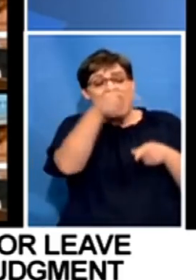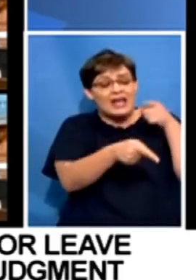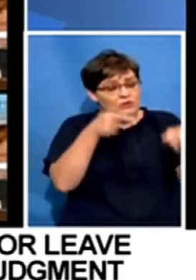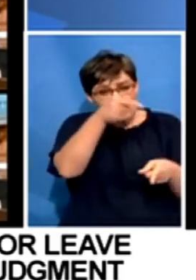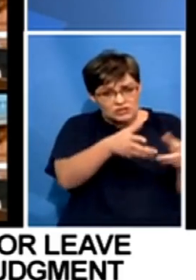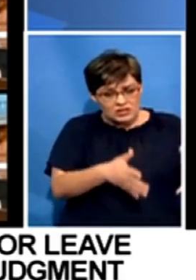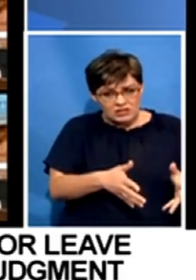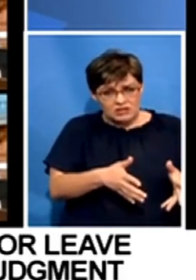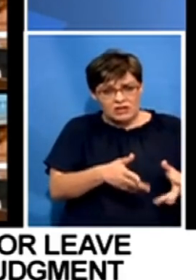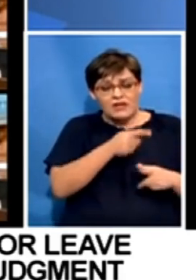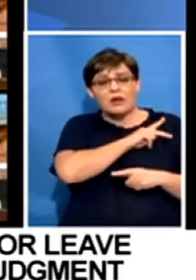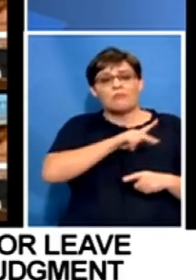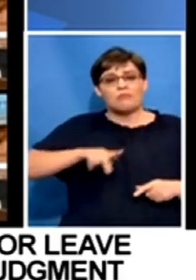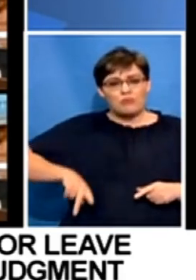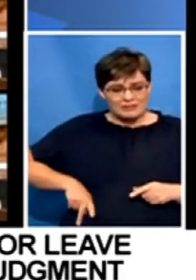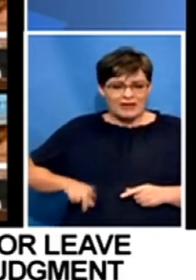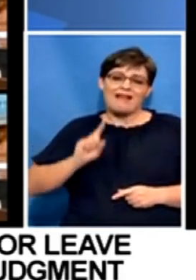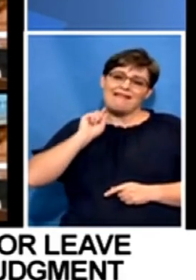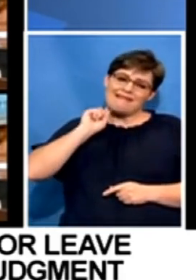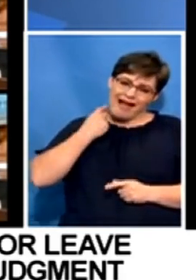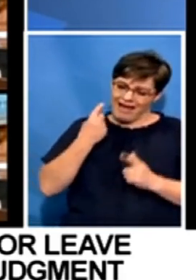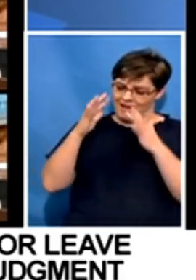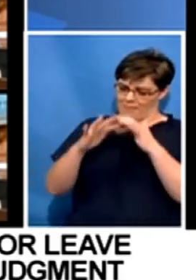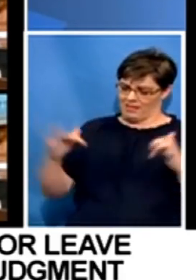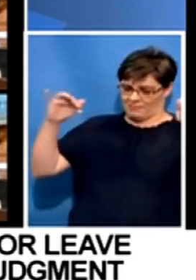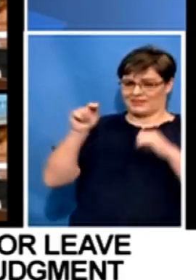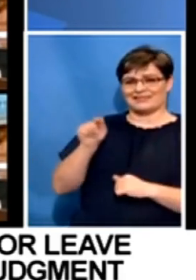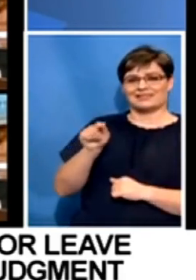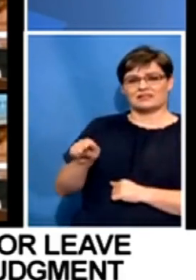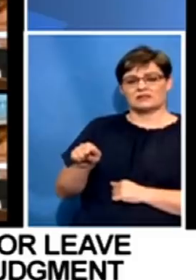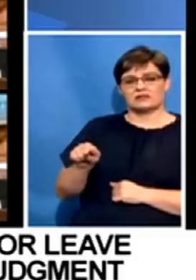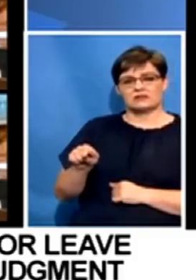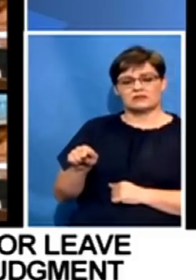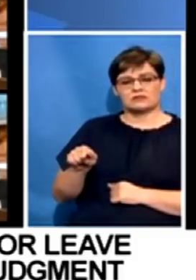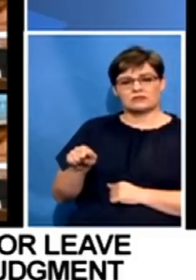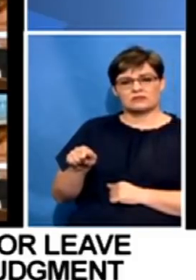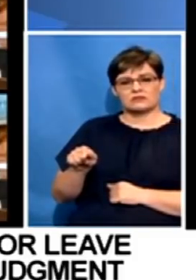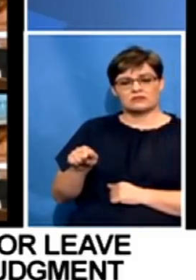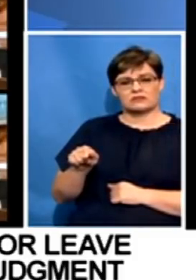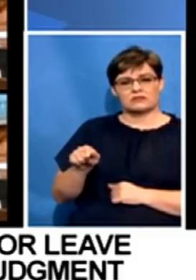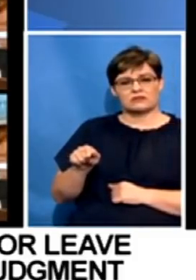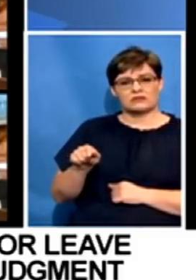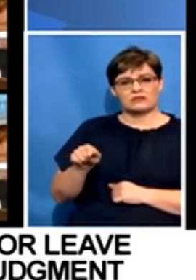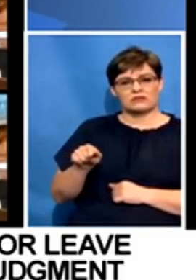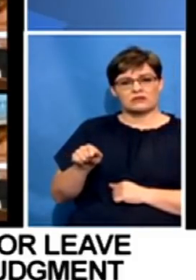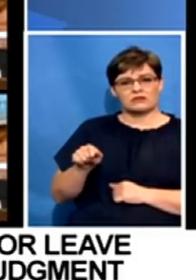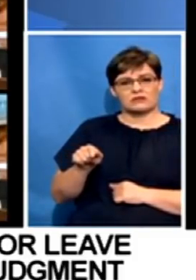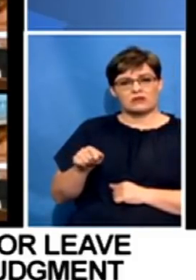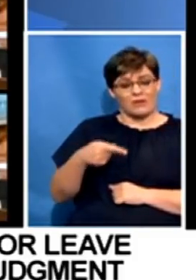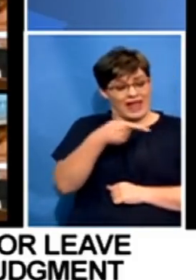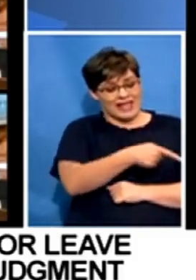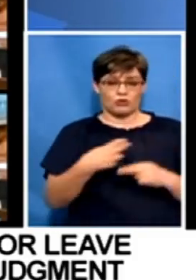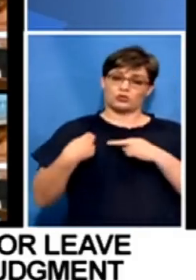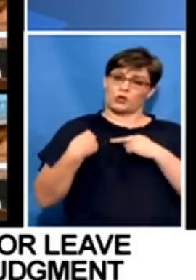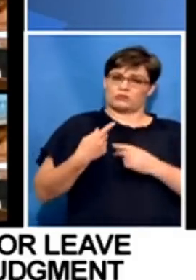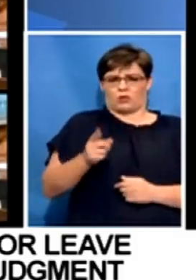lied to Parliament over and above what his duties are. My submission is that that